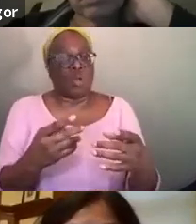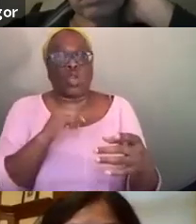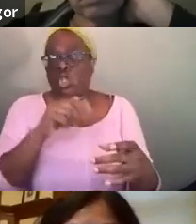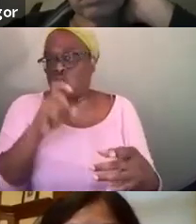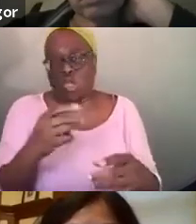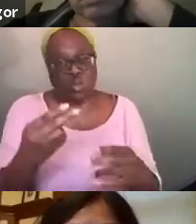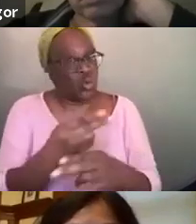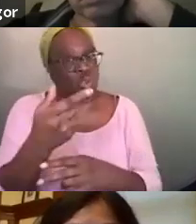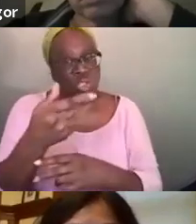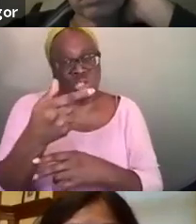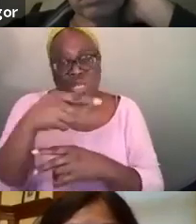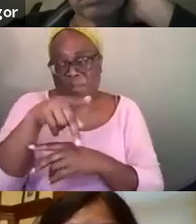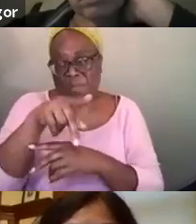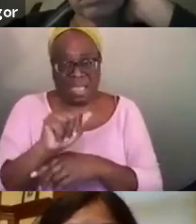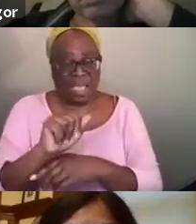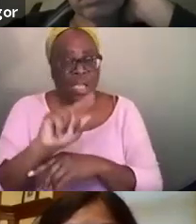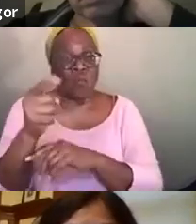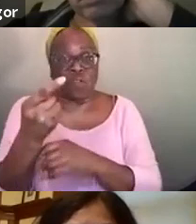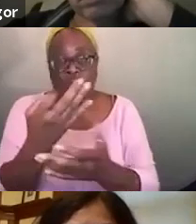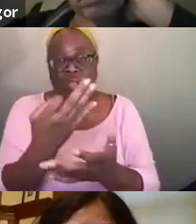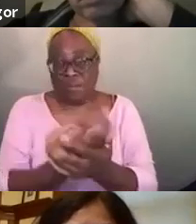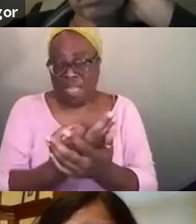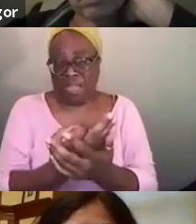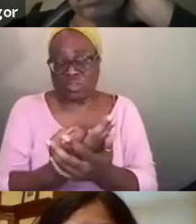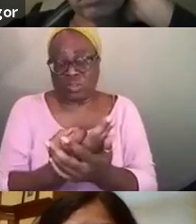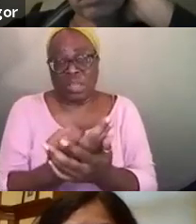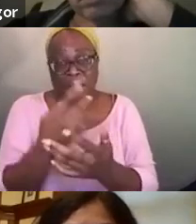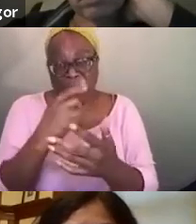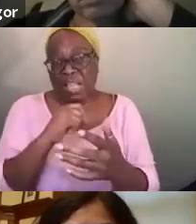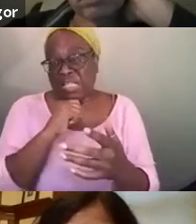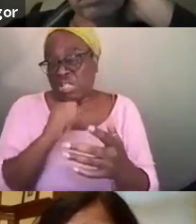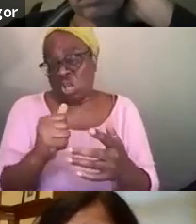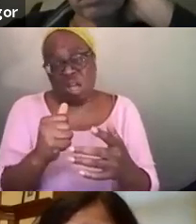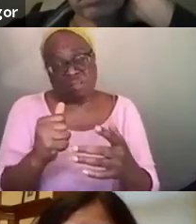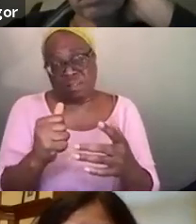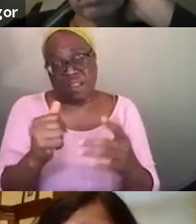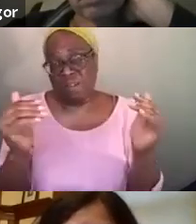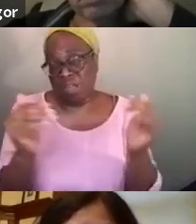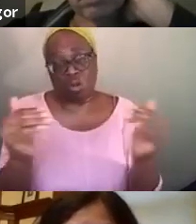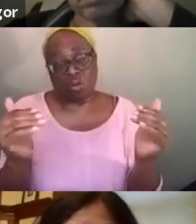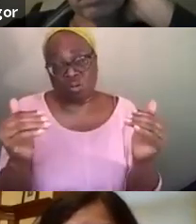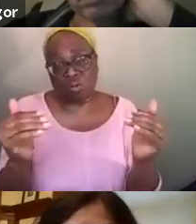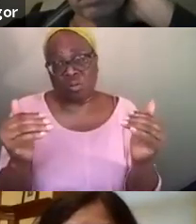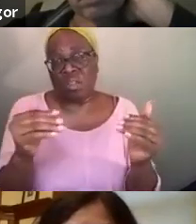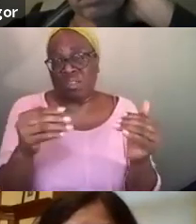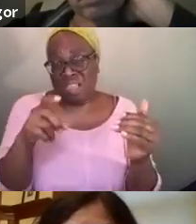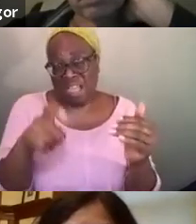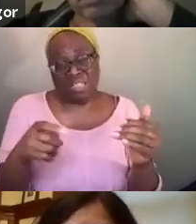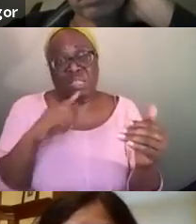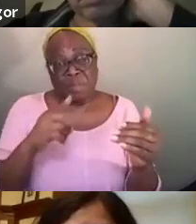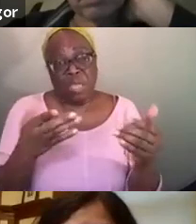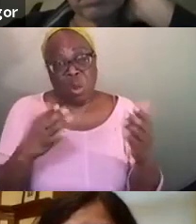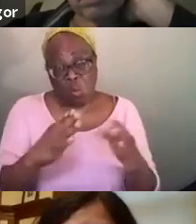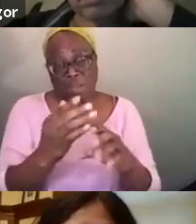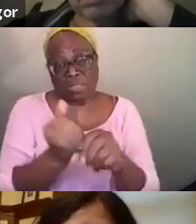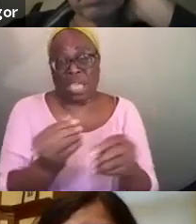as the only factor for getting into the BLS, as it can be inaccurate and unfair. Instead, we should try to get a more accurate policy to ensure